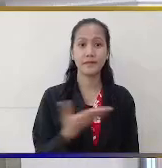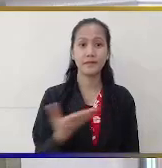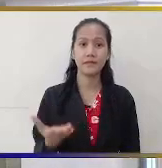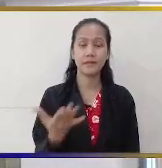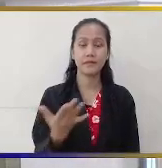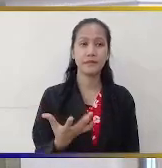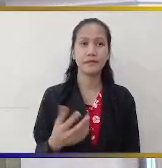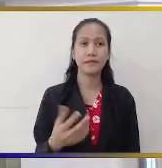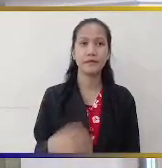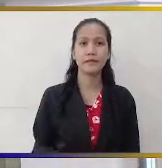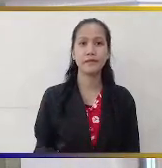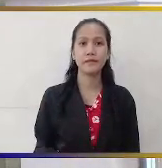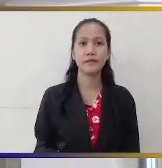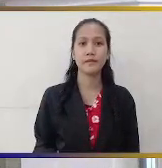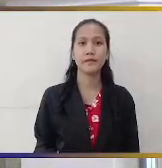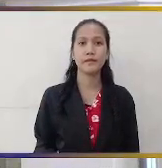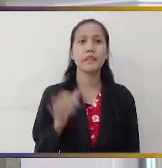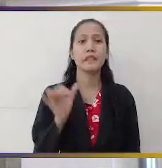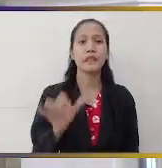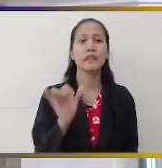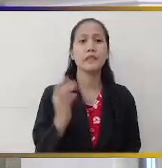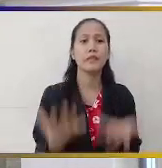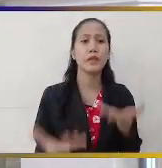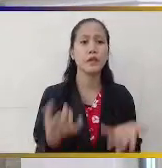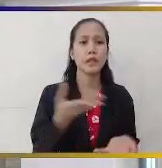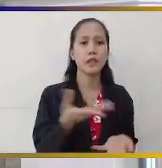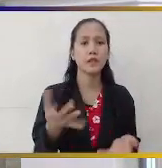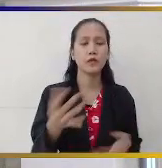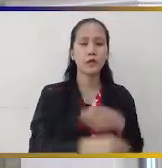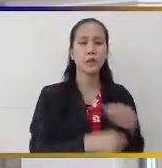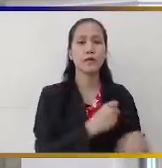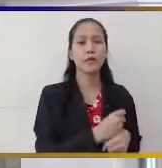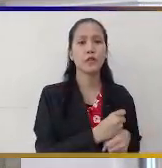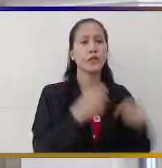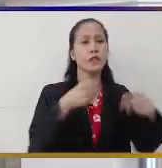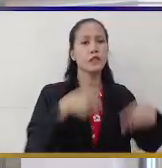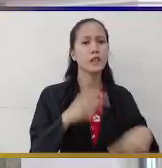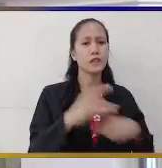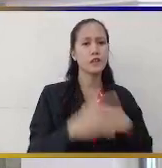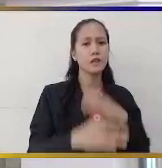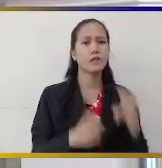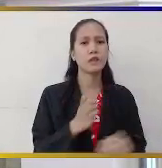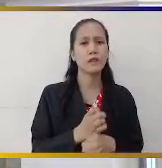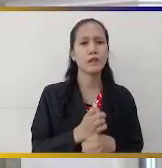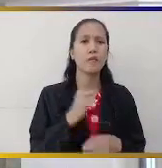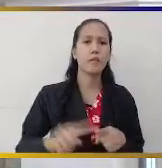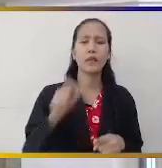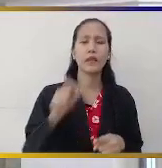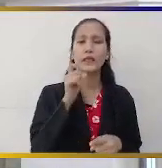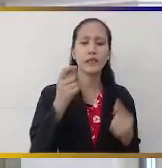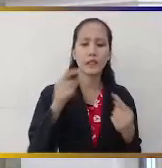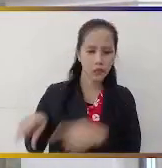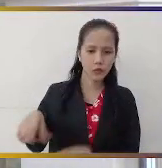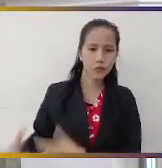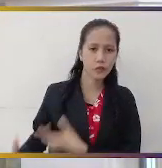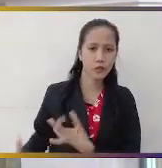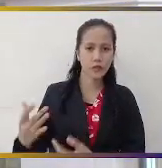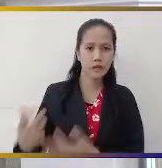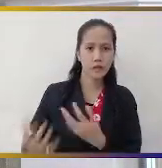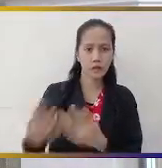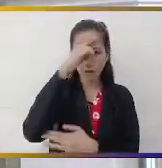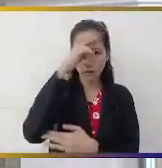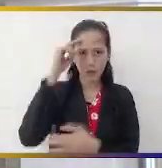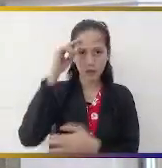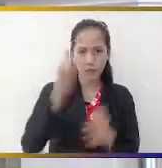earth. But you will not suffer for your sins in heaven. Jesus paid it all. Amen. You'll